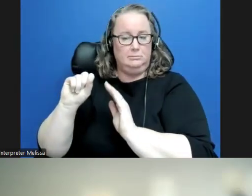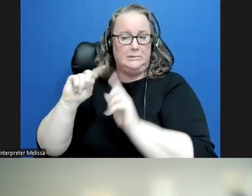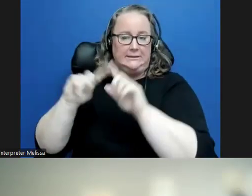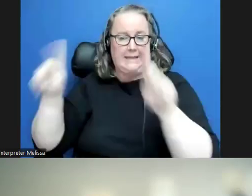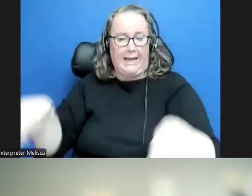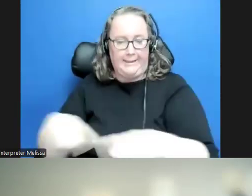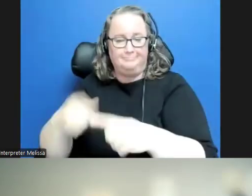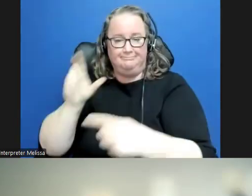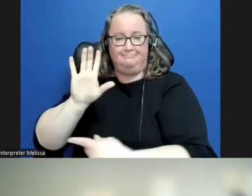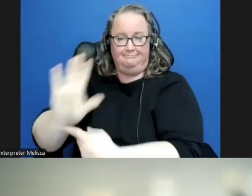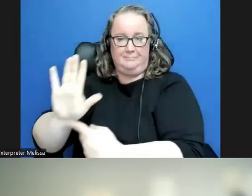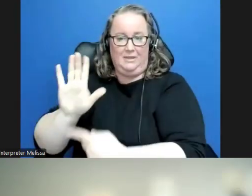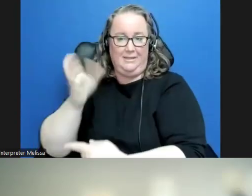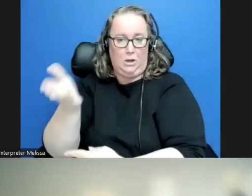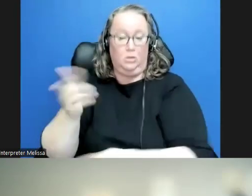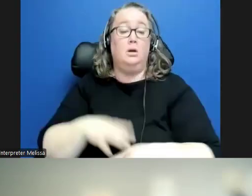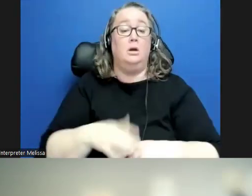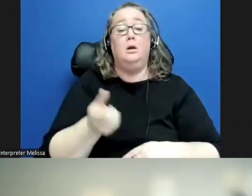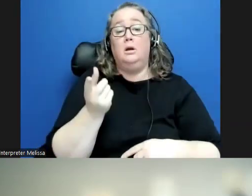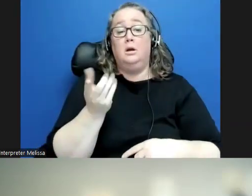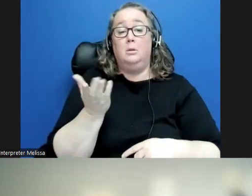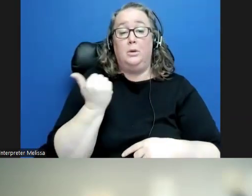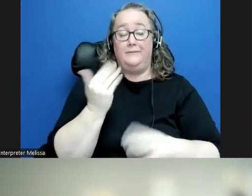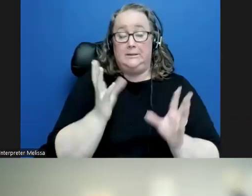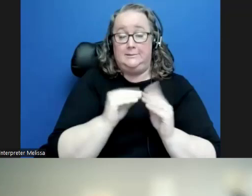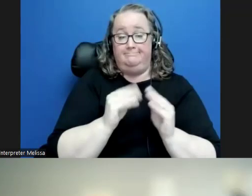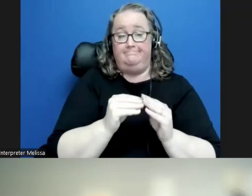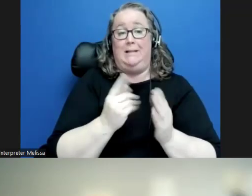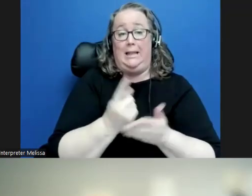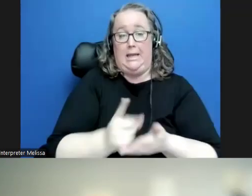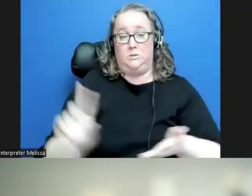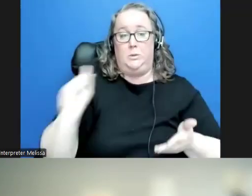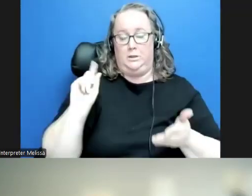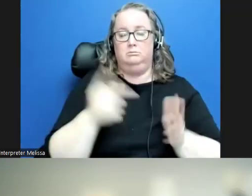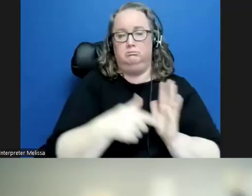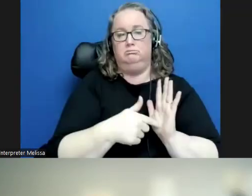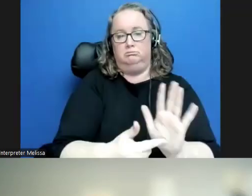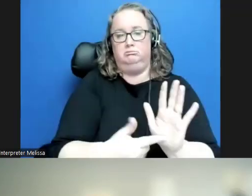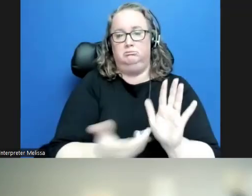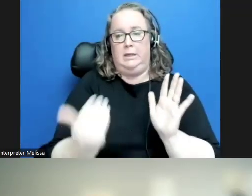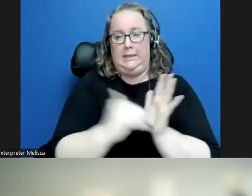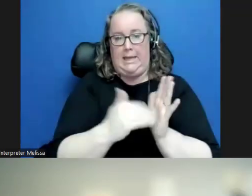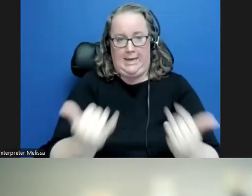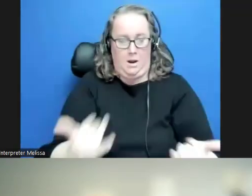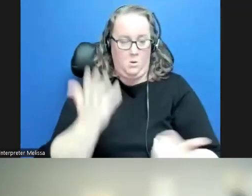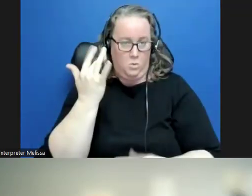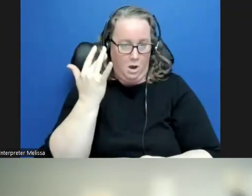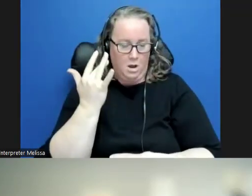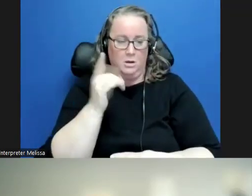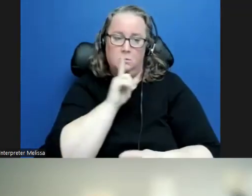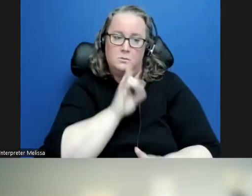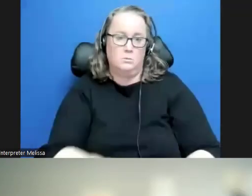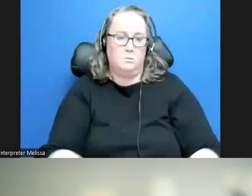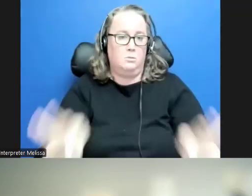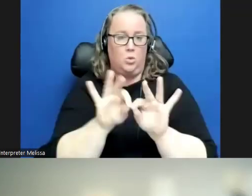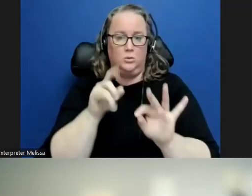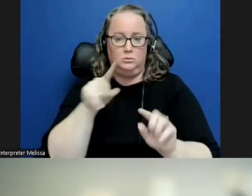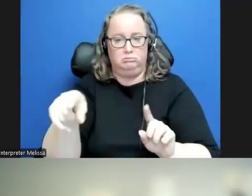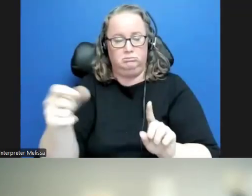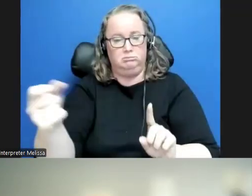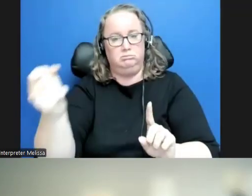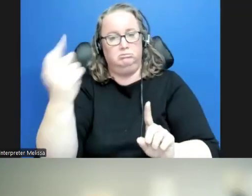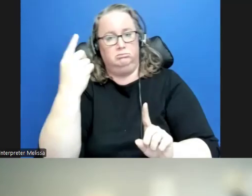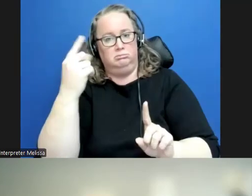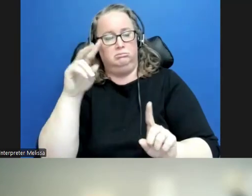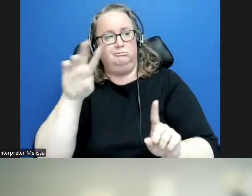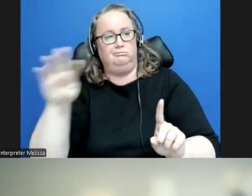photo during the last session. We show it again simply because it's important to orient us,